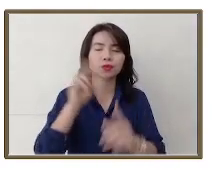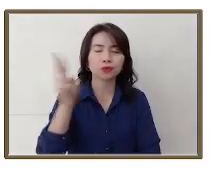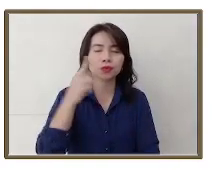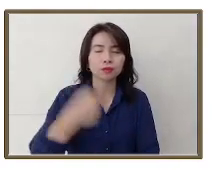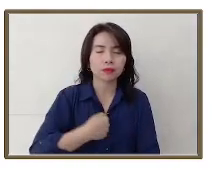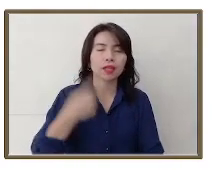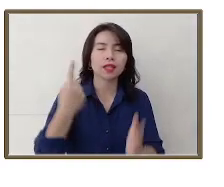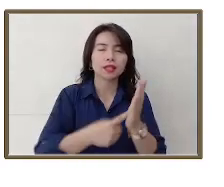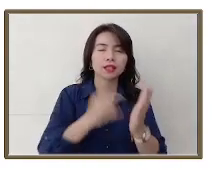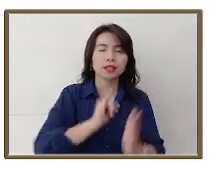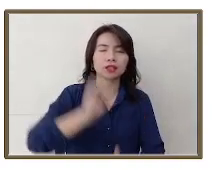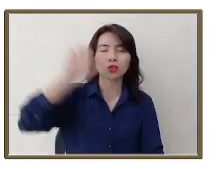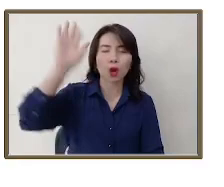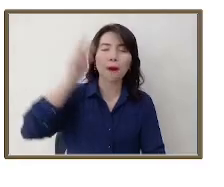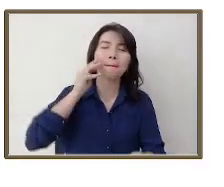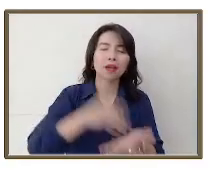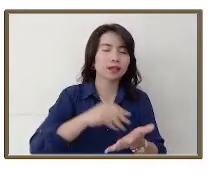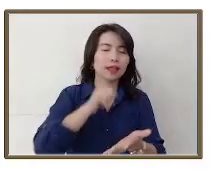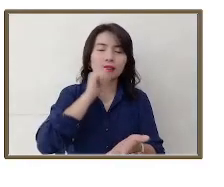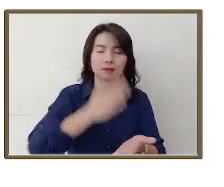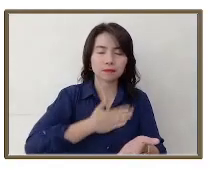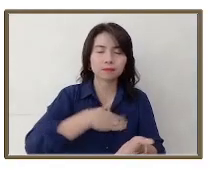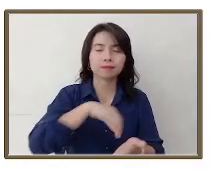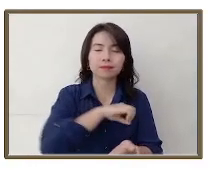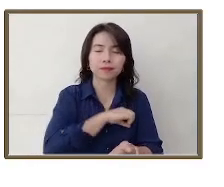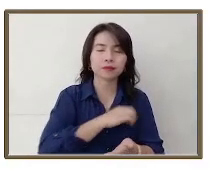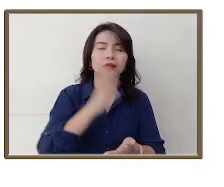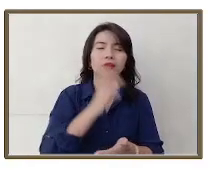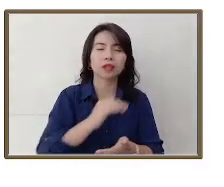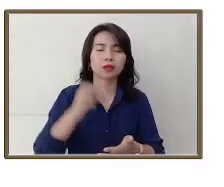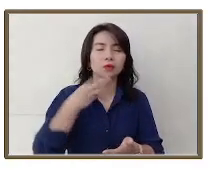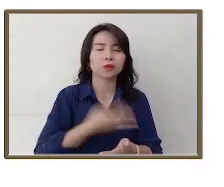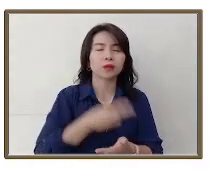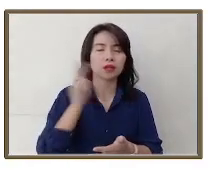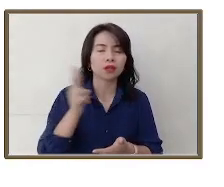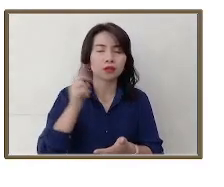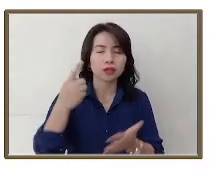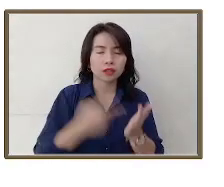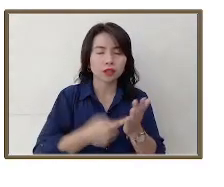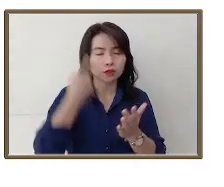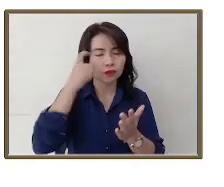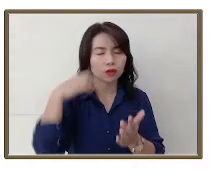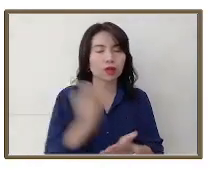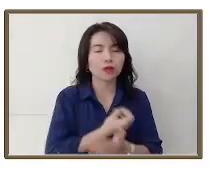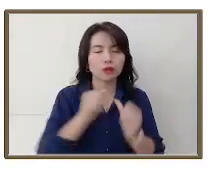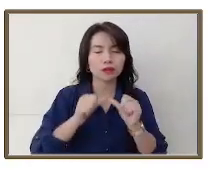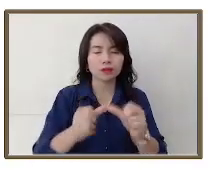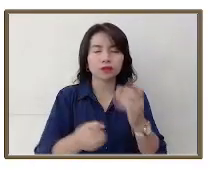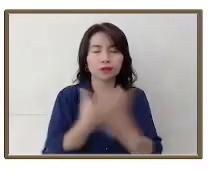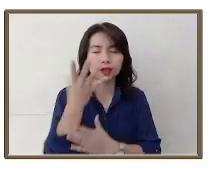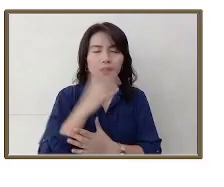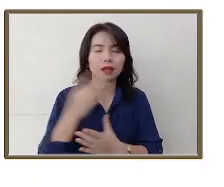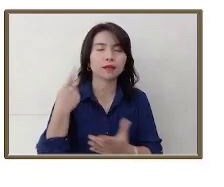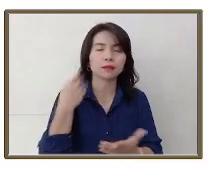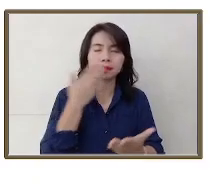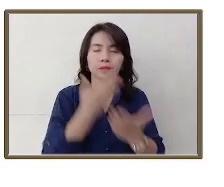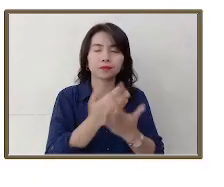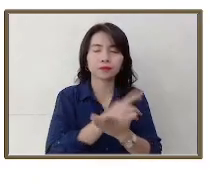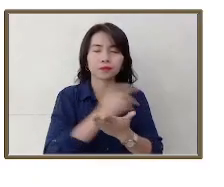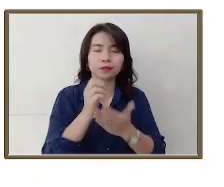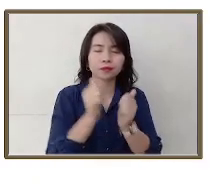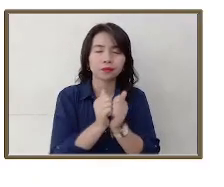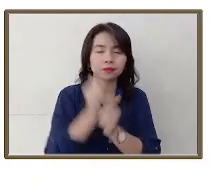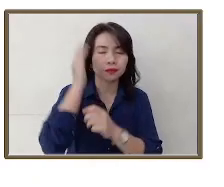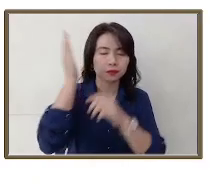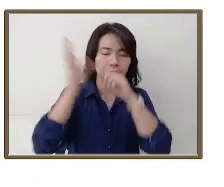message. We need this message, O God, for our continual growth on our relationship with you and also on our Christian, for our